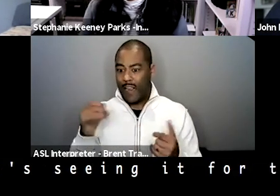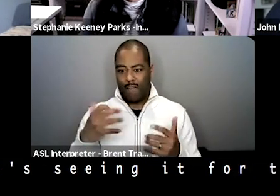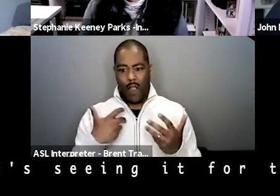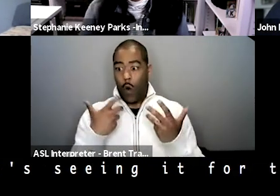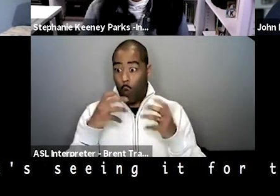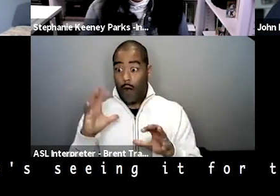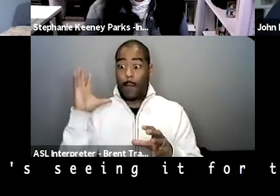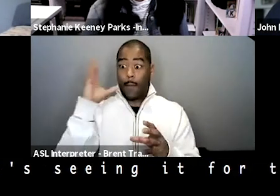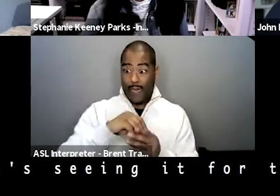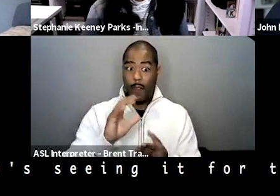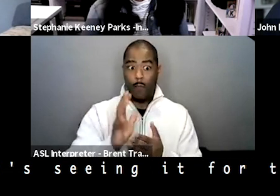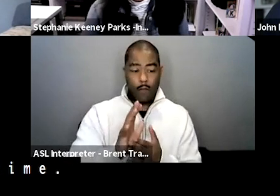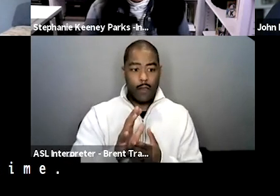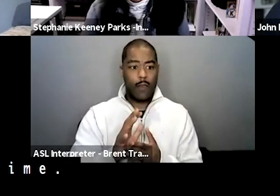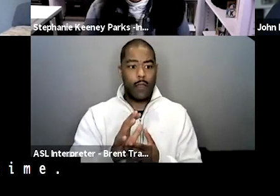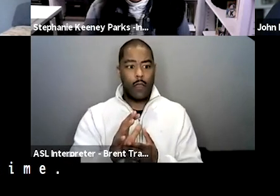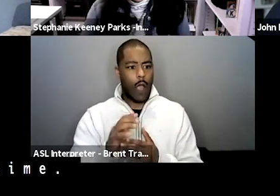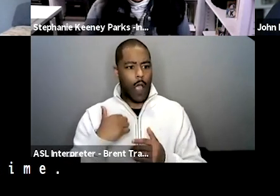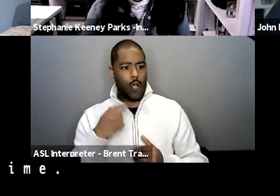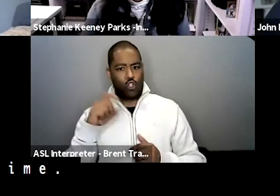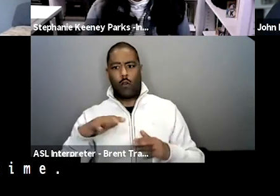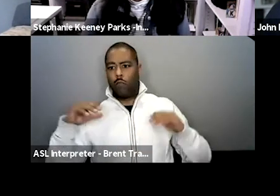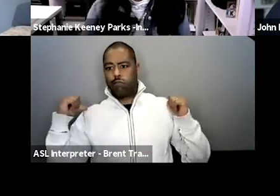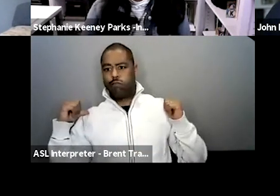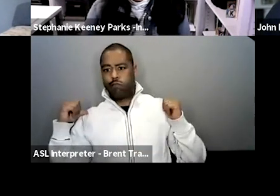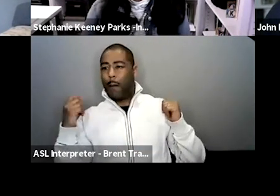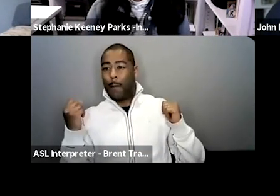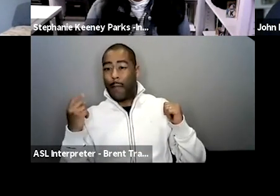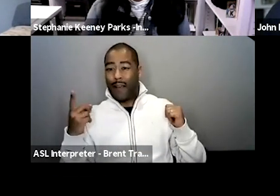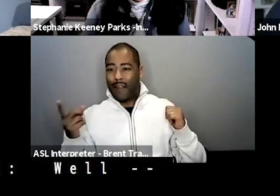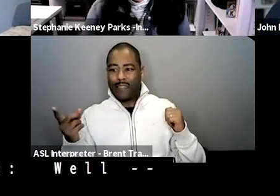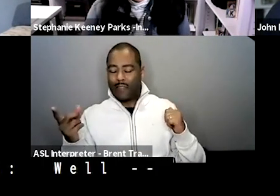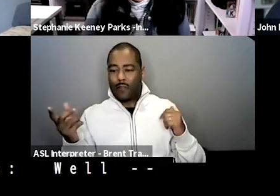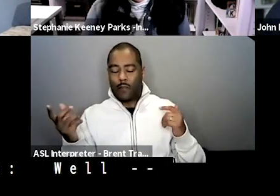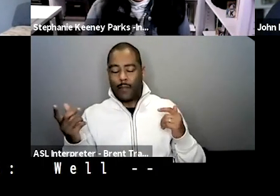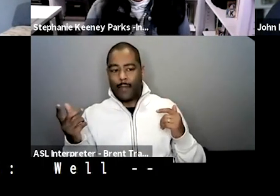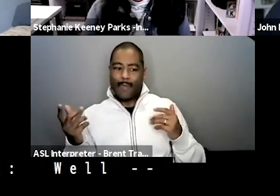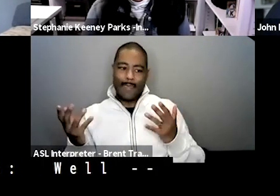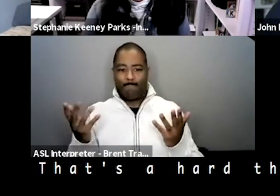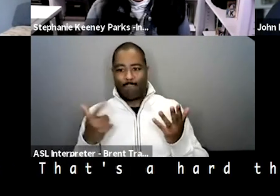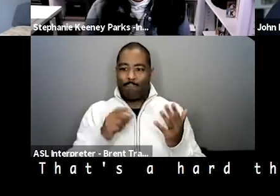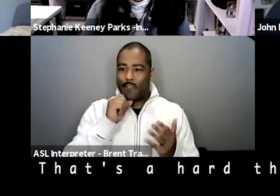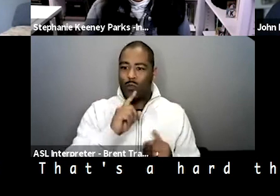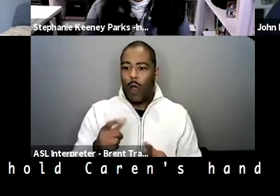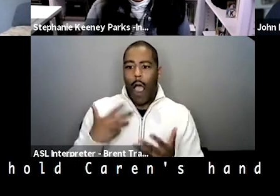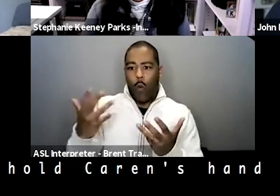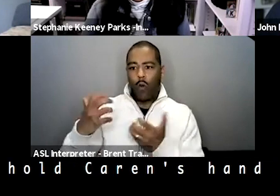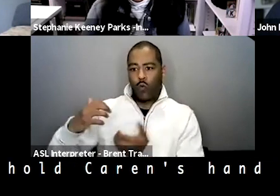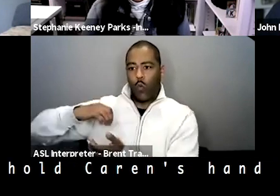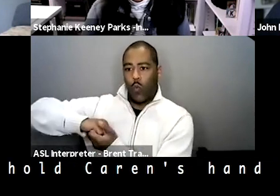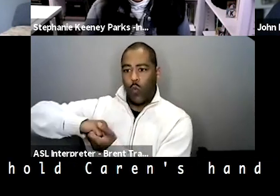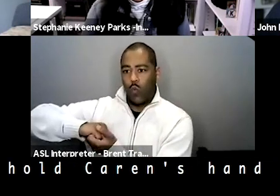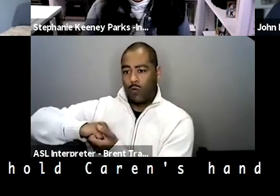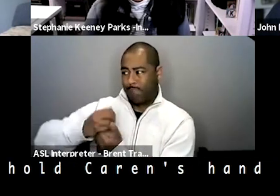I kind of want to be there and hold his hand when he's seeing it for the first time. Well, that's a hard thing. I had to